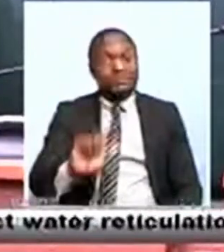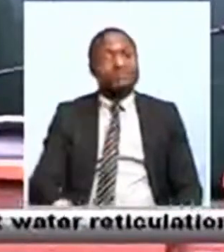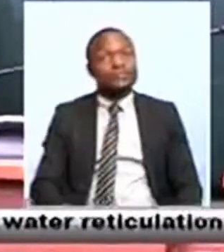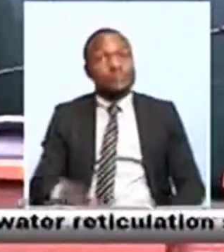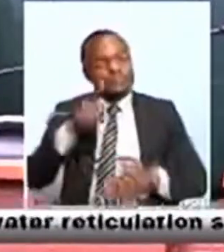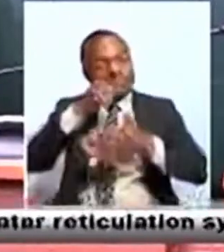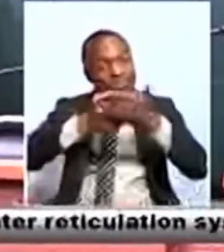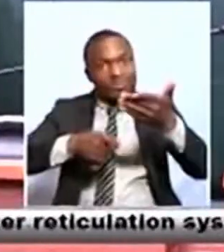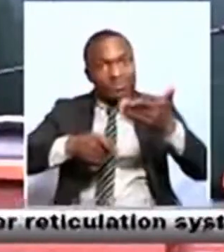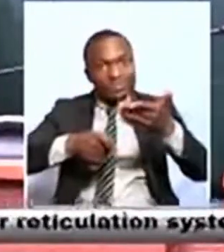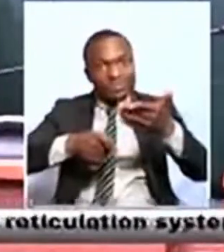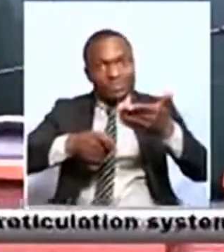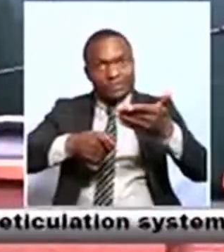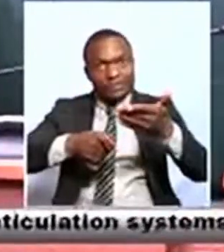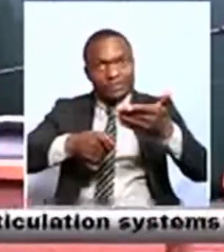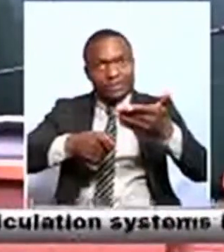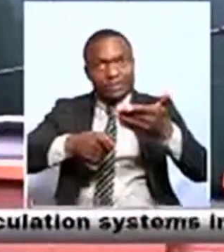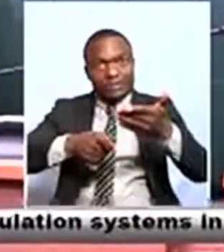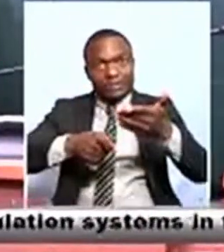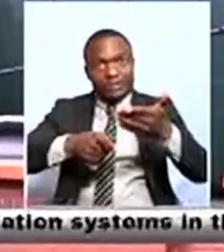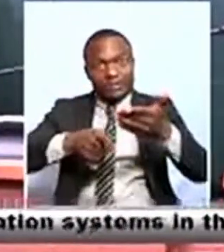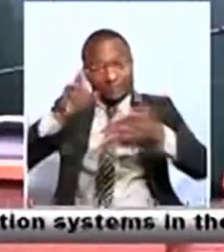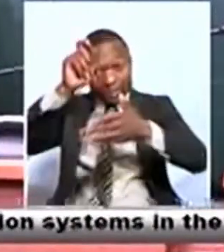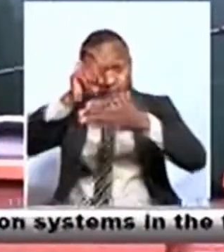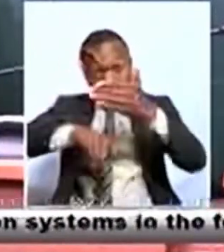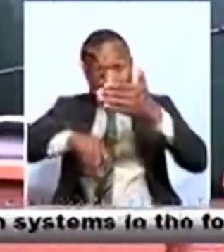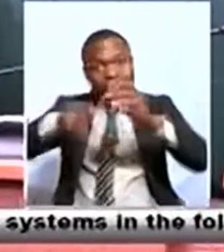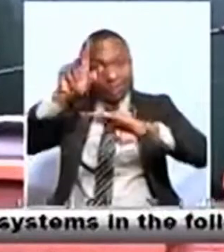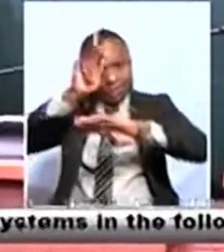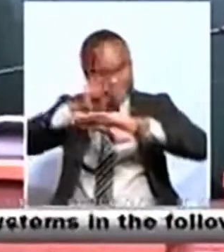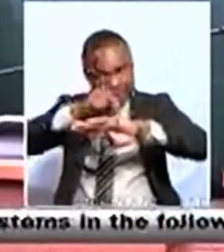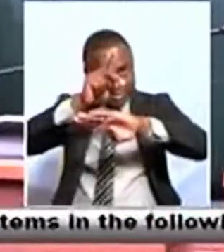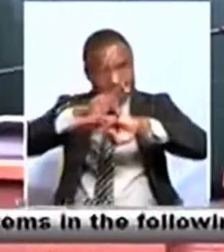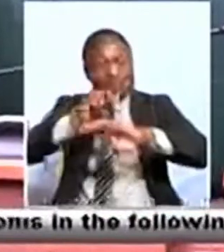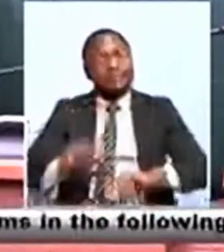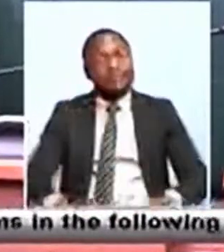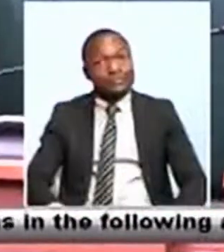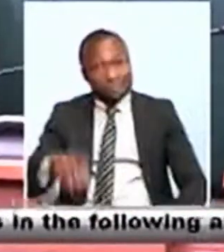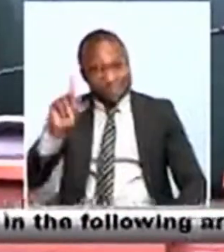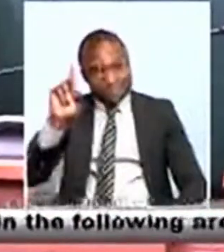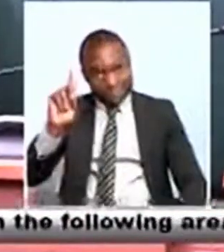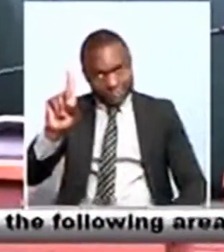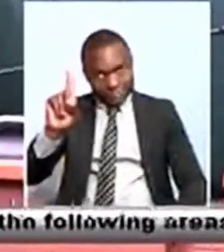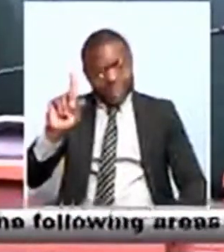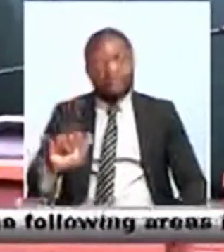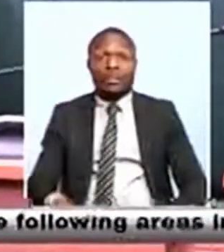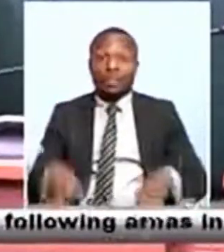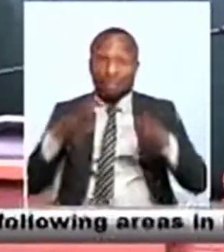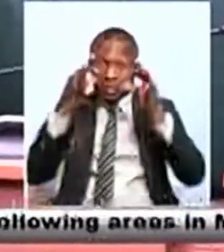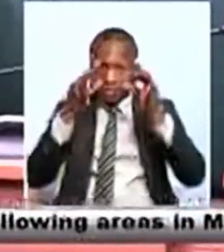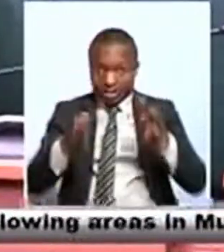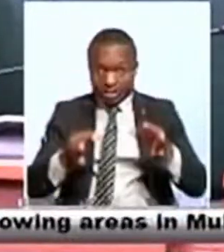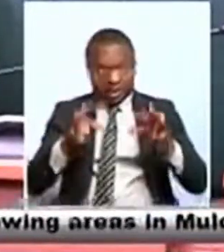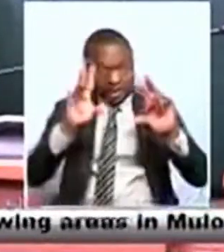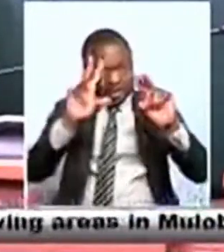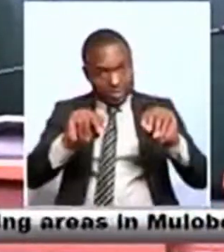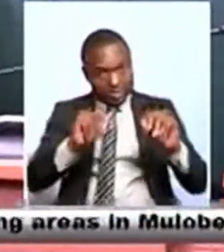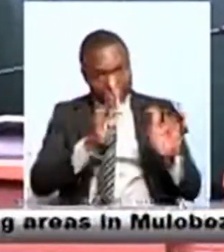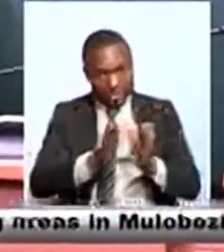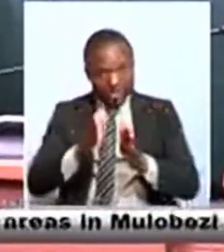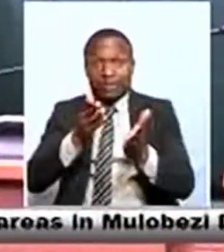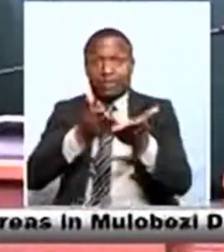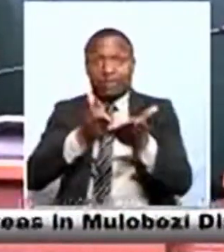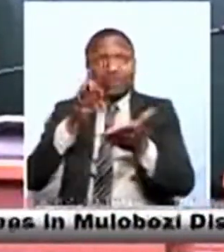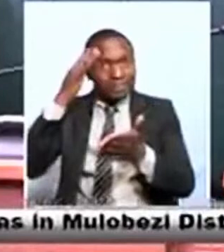what the estimated cost of the project is, and D, if there are no such plans,